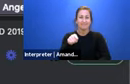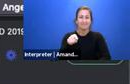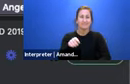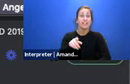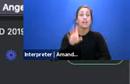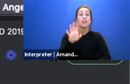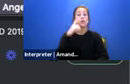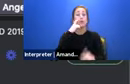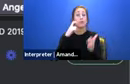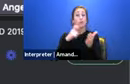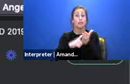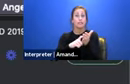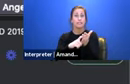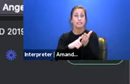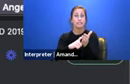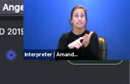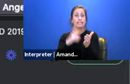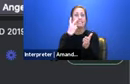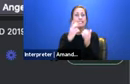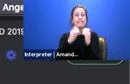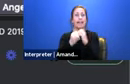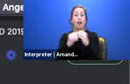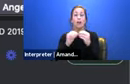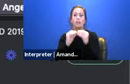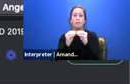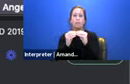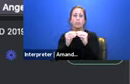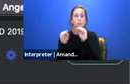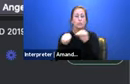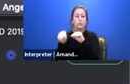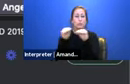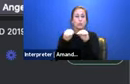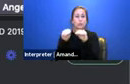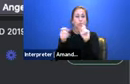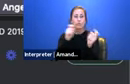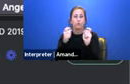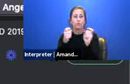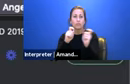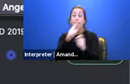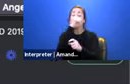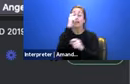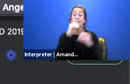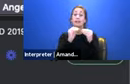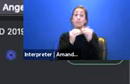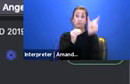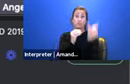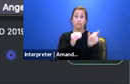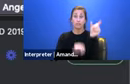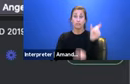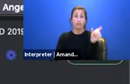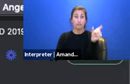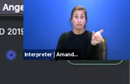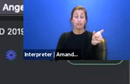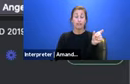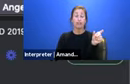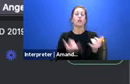noted when I made that switch, you see how some of these numbers move around. That's because the numbers over here on the left-hand side, as you can see, this is the current